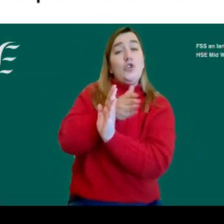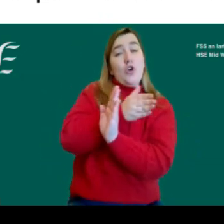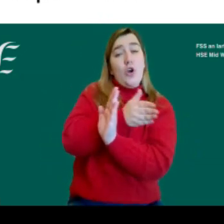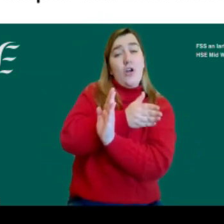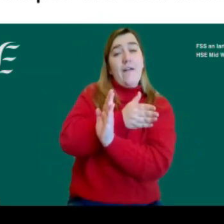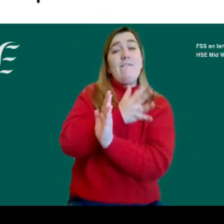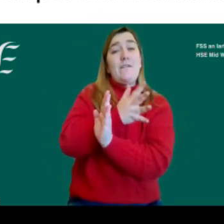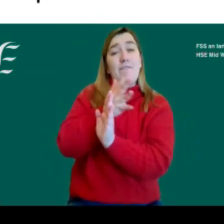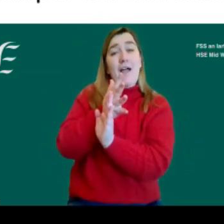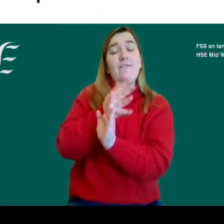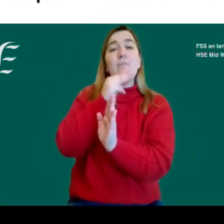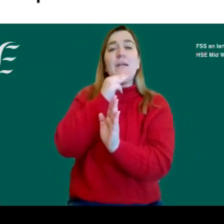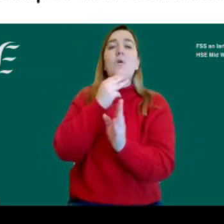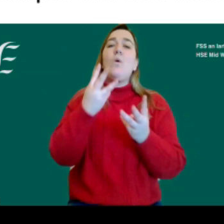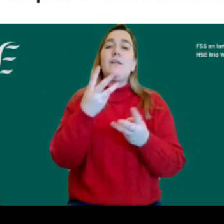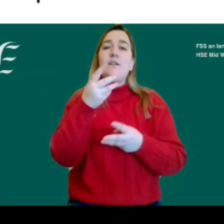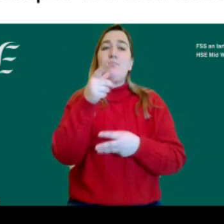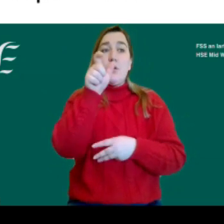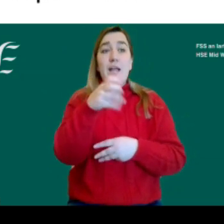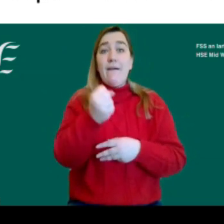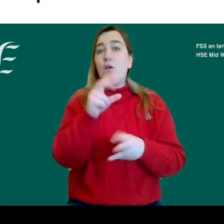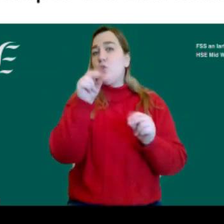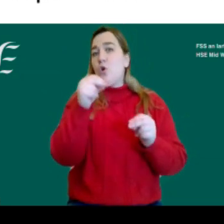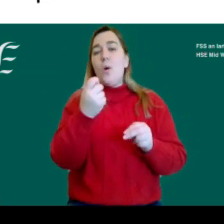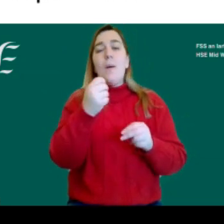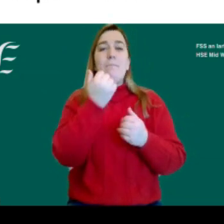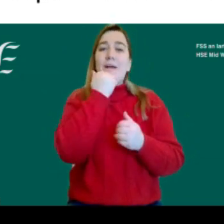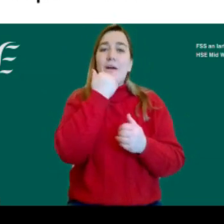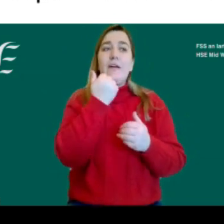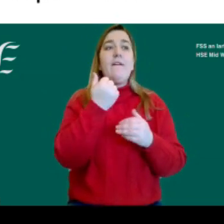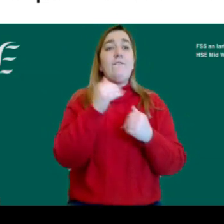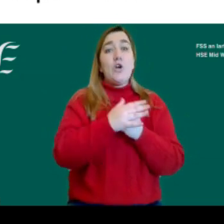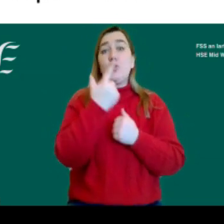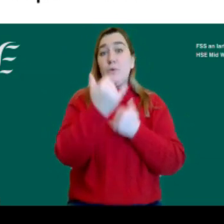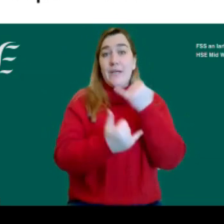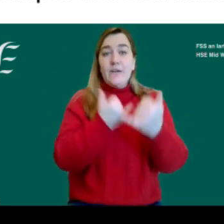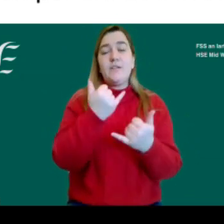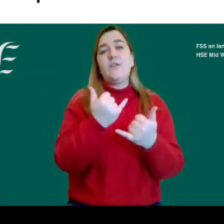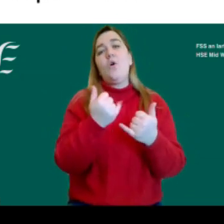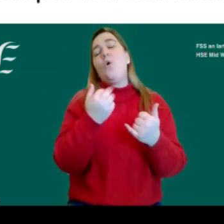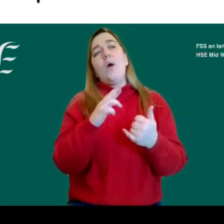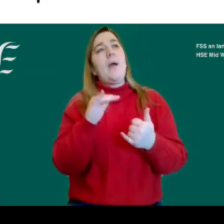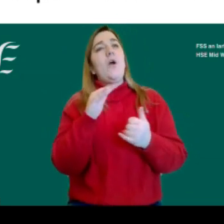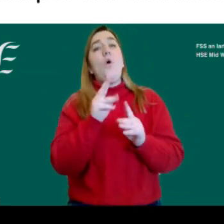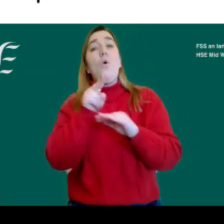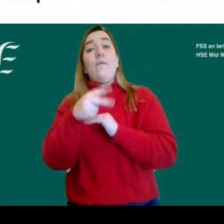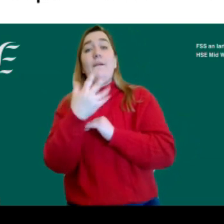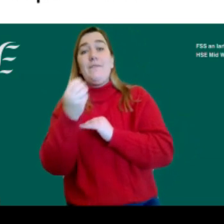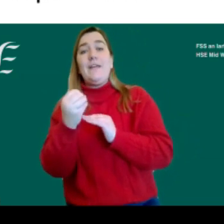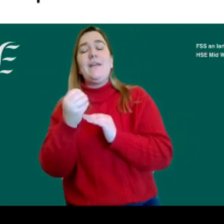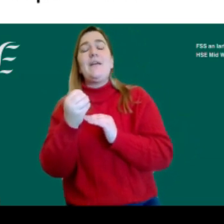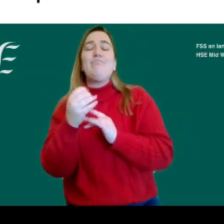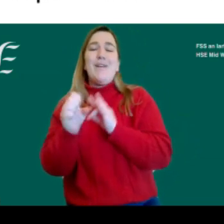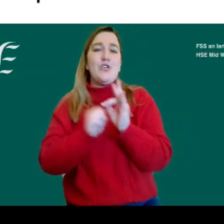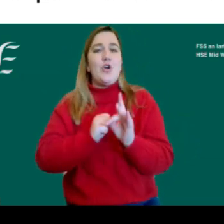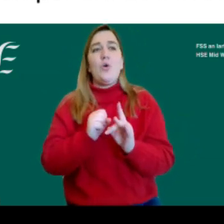And over 50, they really need to have no periods for a year till we can reassure them that we can stop. So sometimes then we have to introduce things like the Mirena coil,